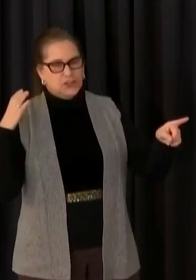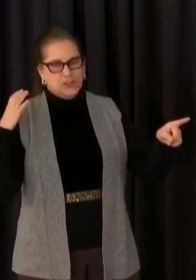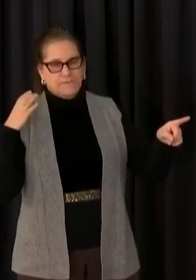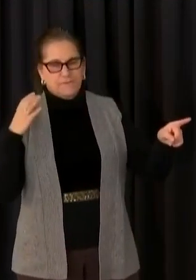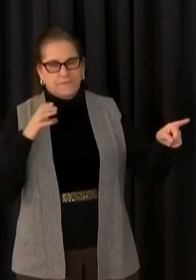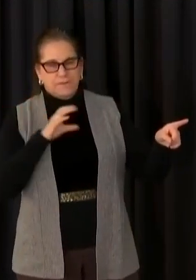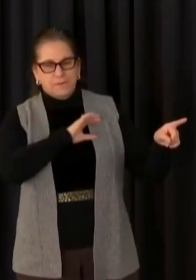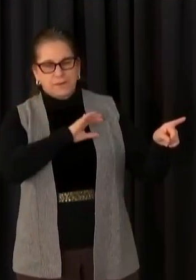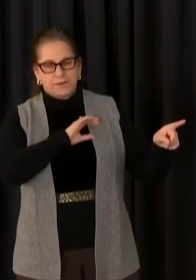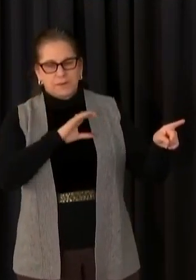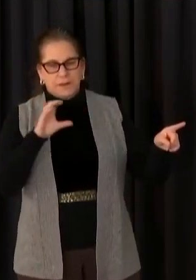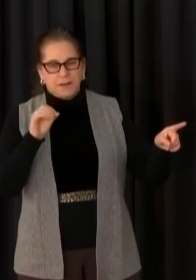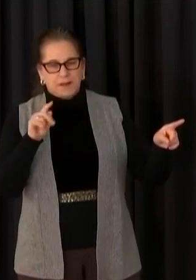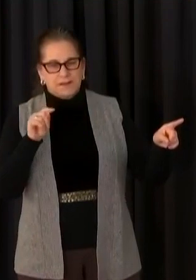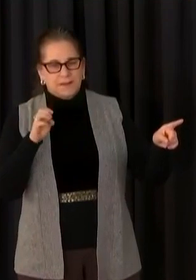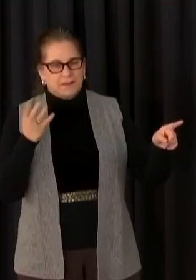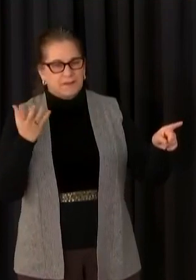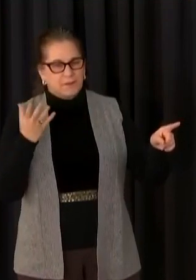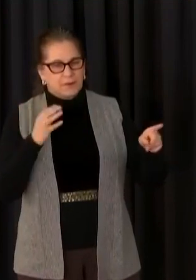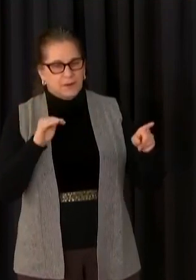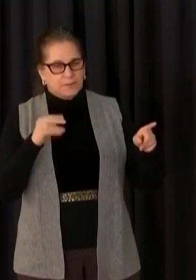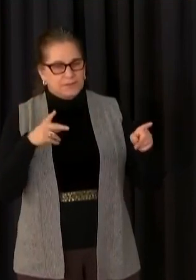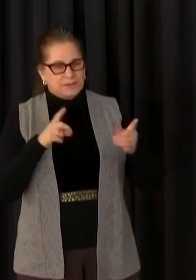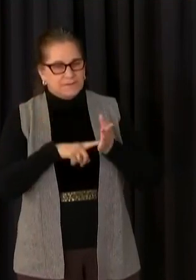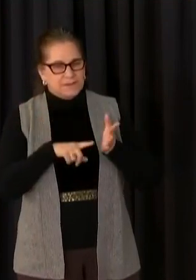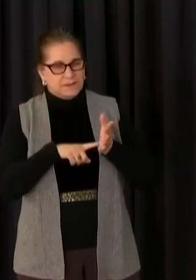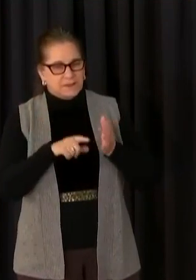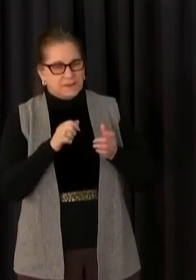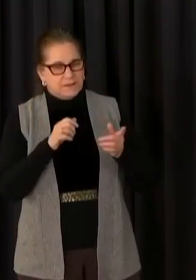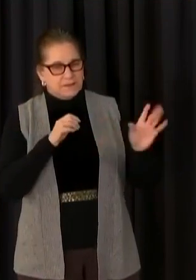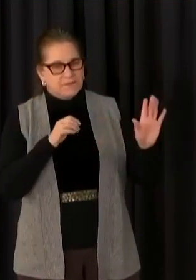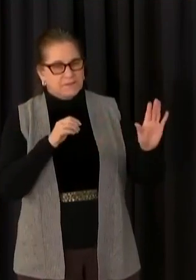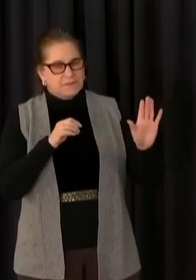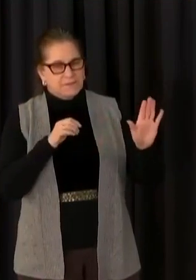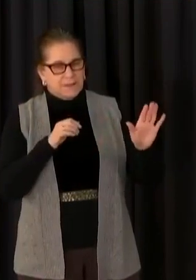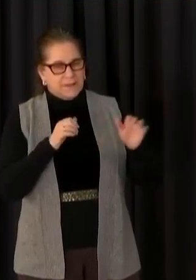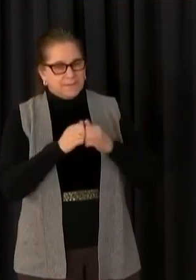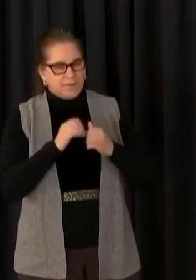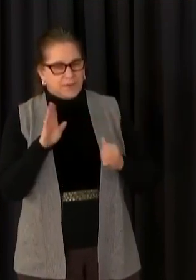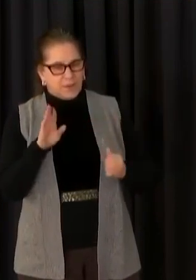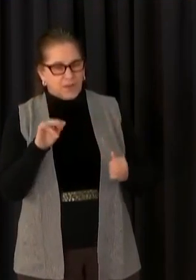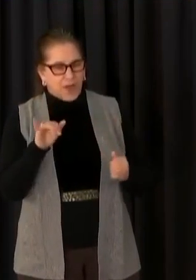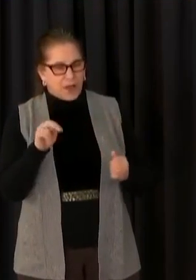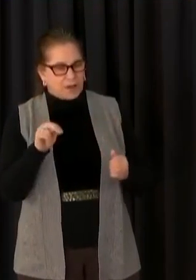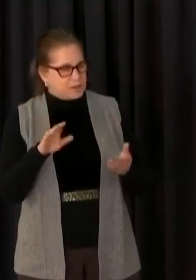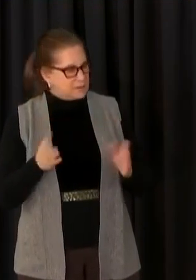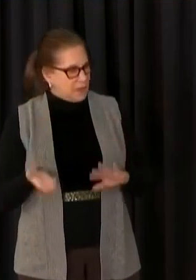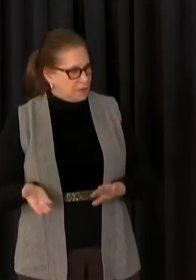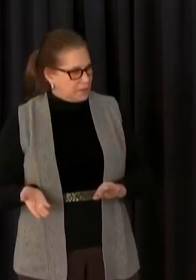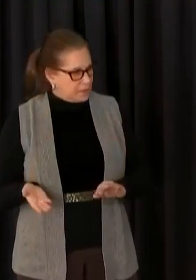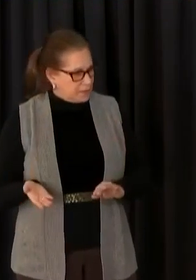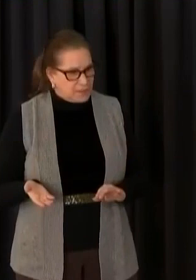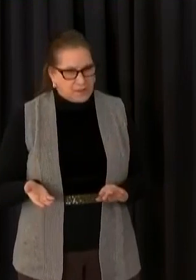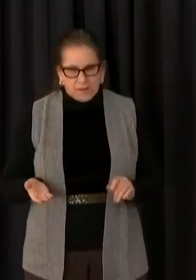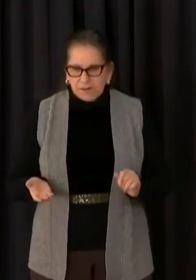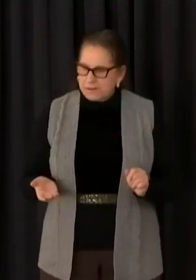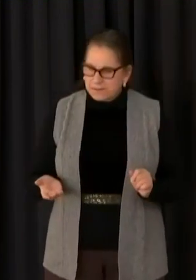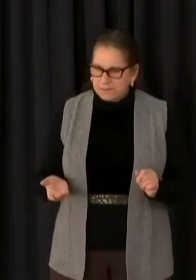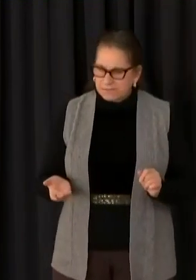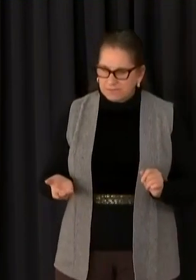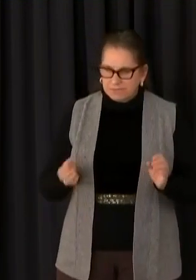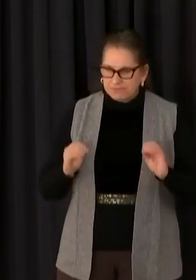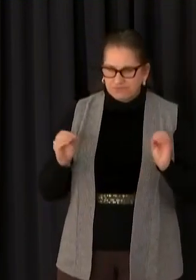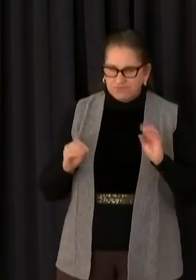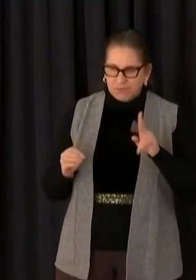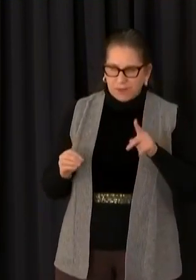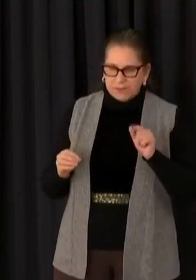on MPD's investigation into Brian Sicknick's death? No public updates at this point. Again,